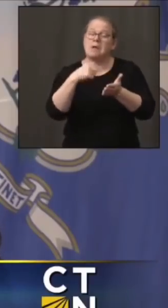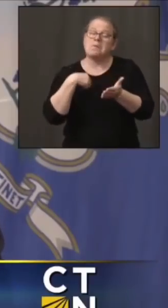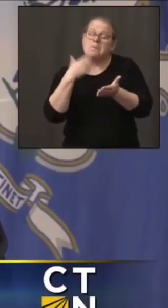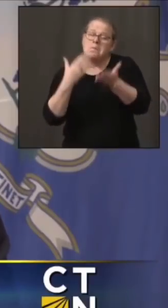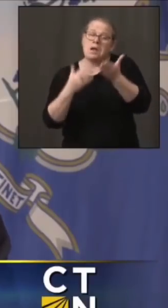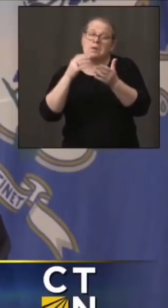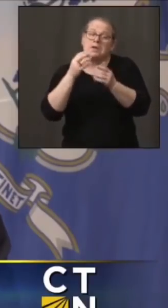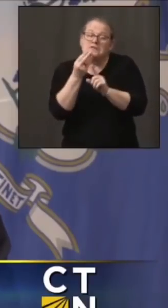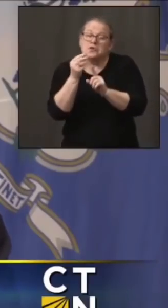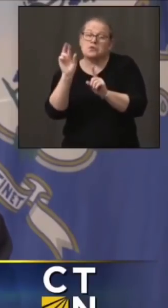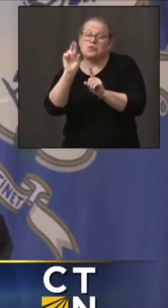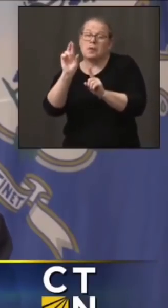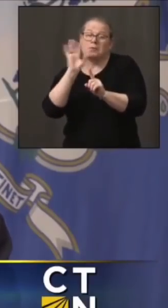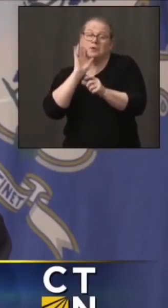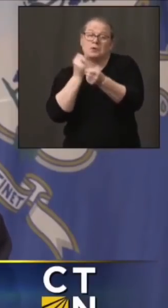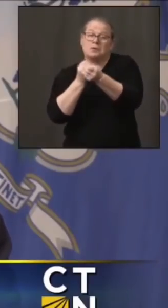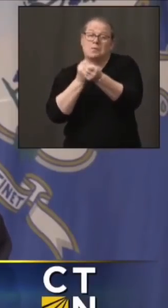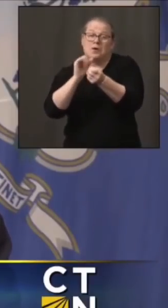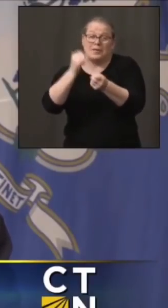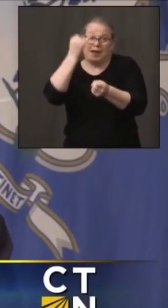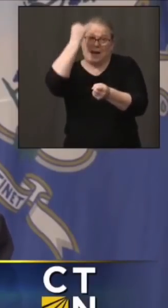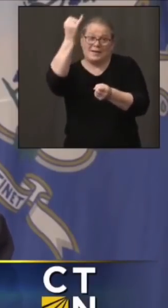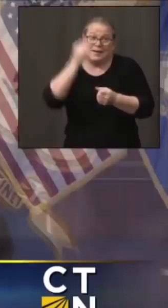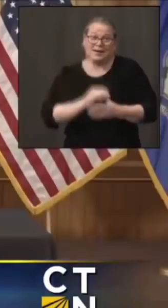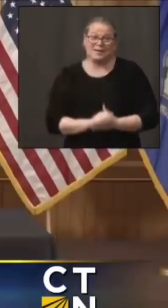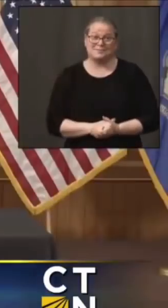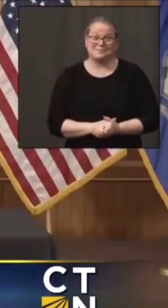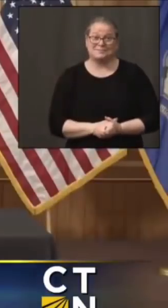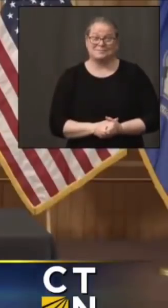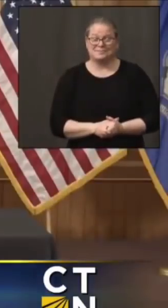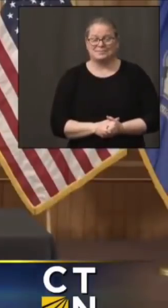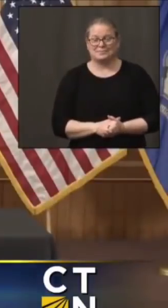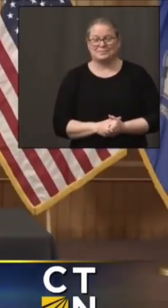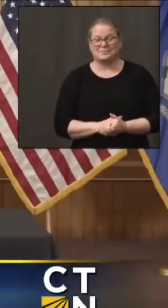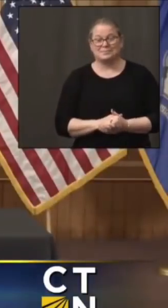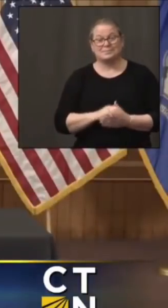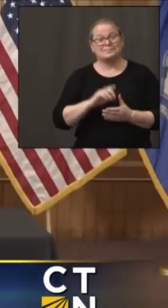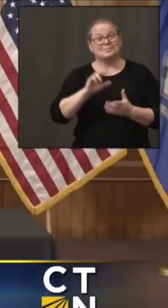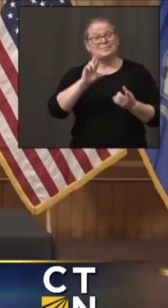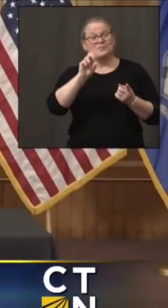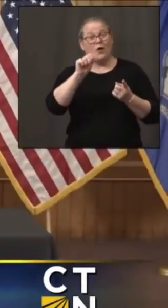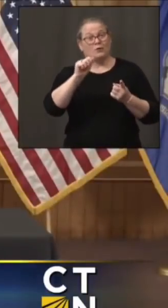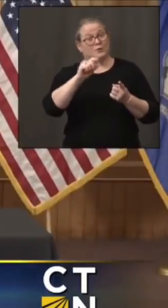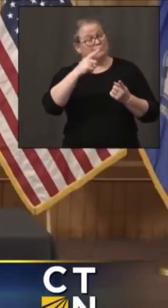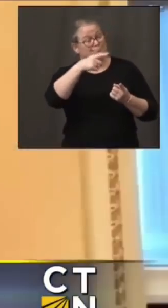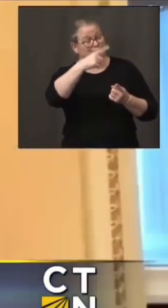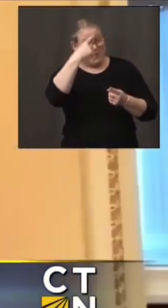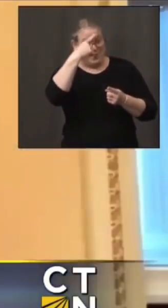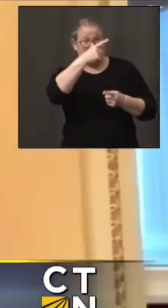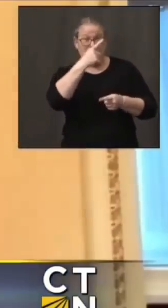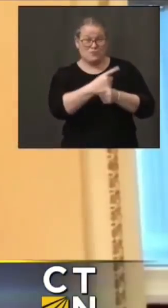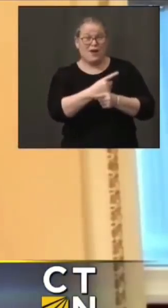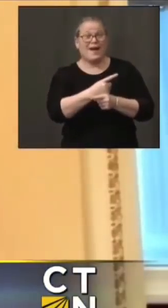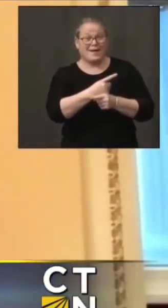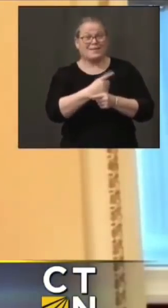of Republicans to support you on that idea. I think you're right, Governor. We'll pursue it.